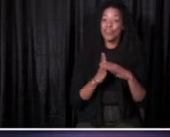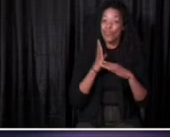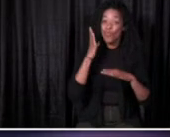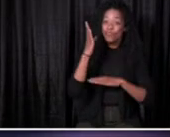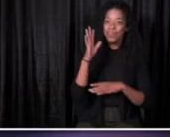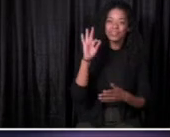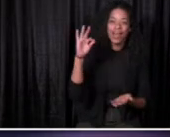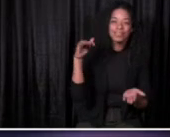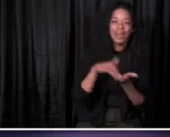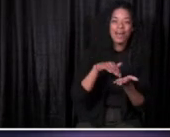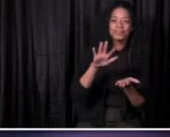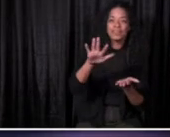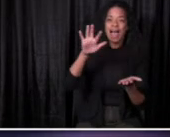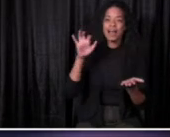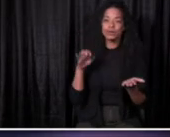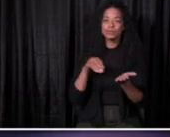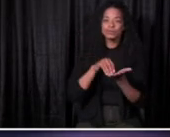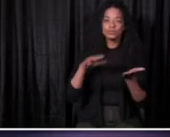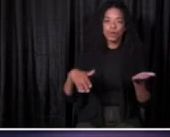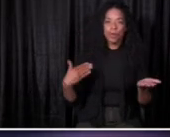9,500 students.